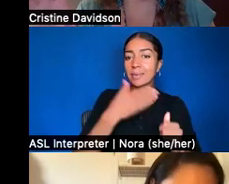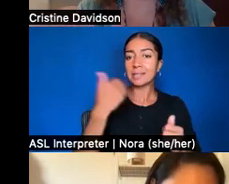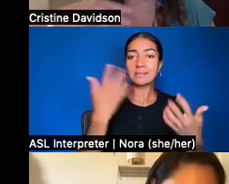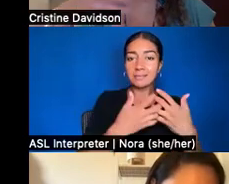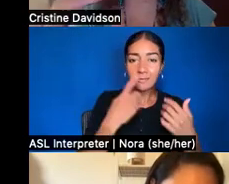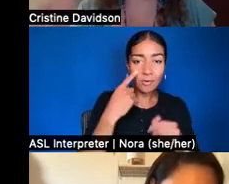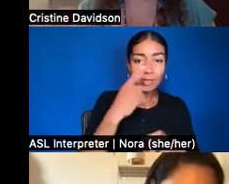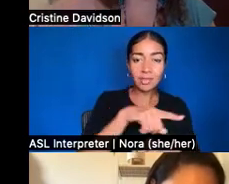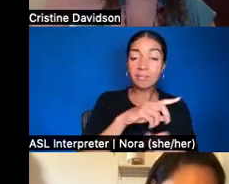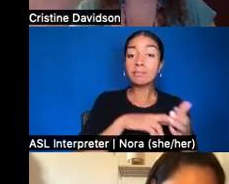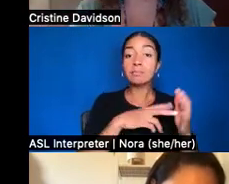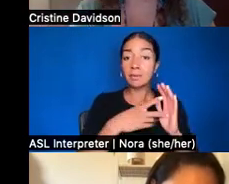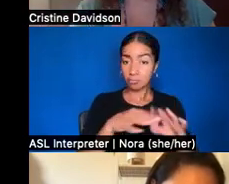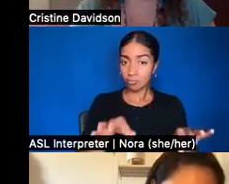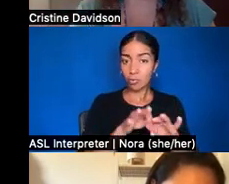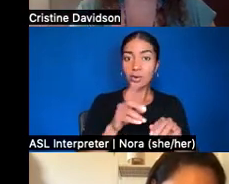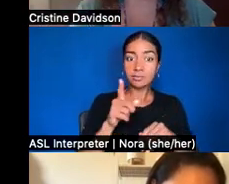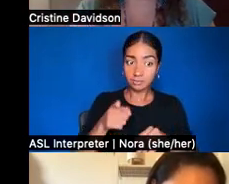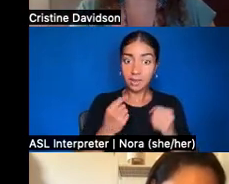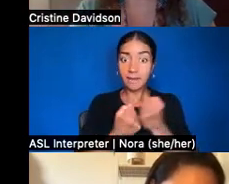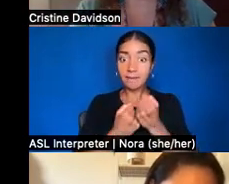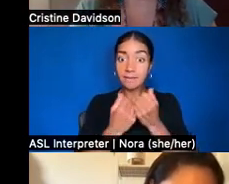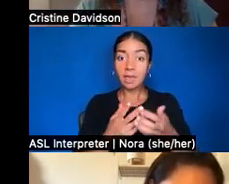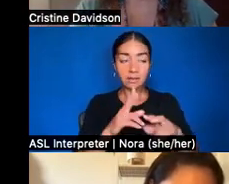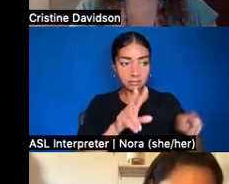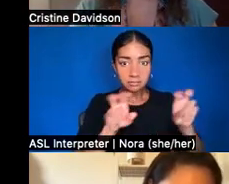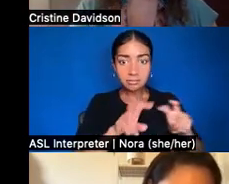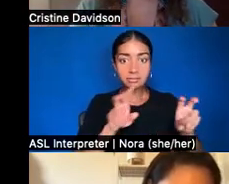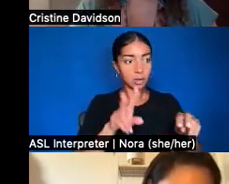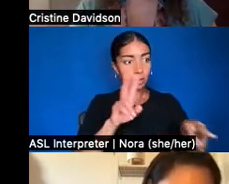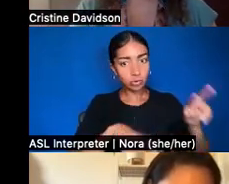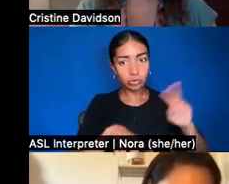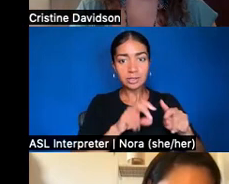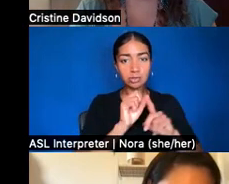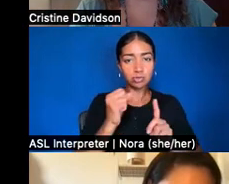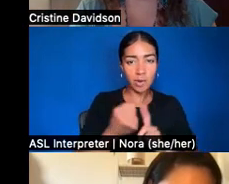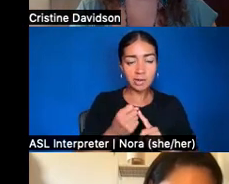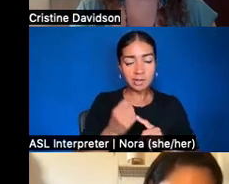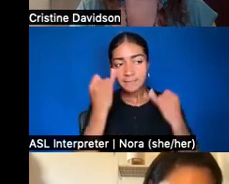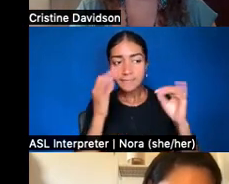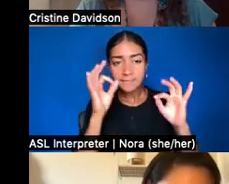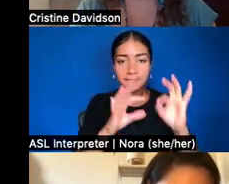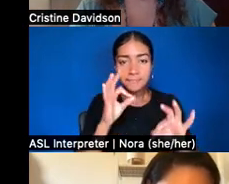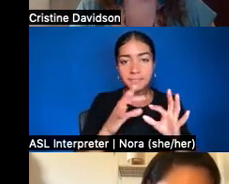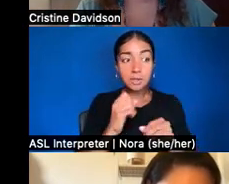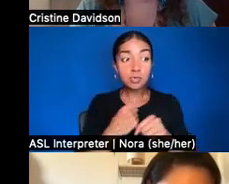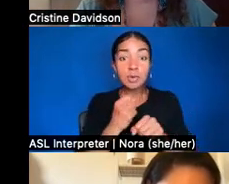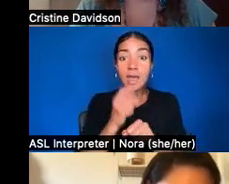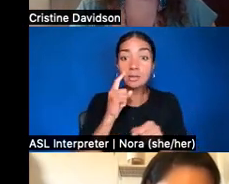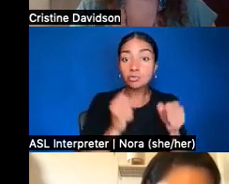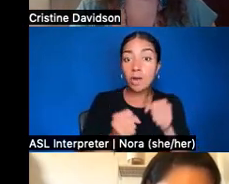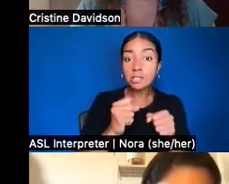the situation and make some strategies, right? What does it look like to, if they want to